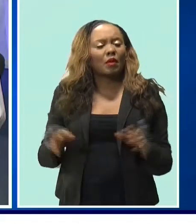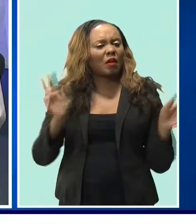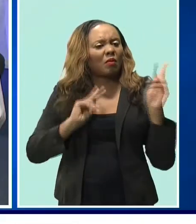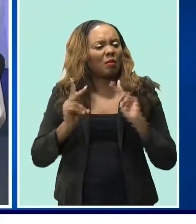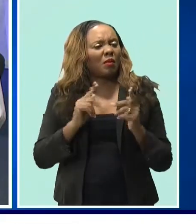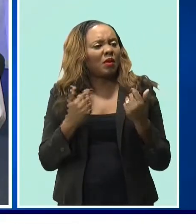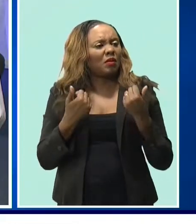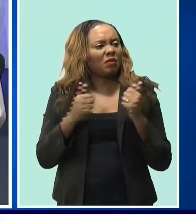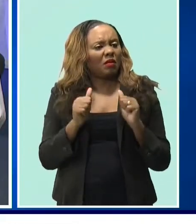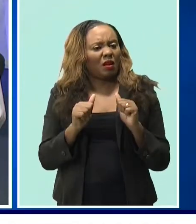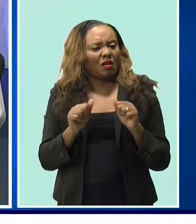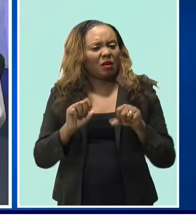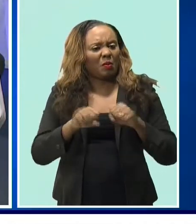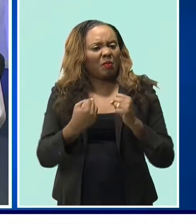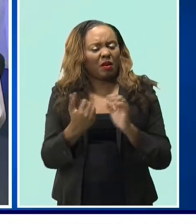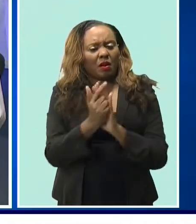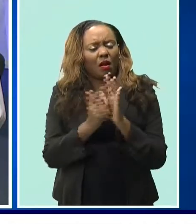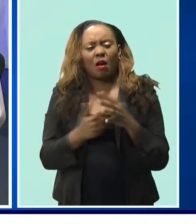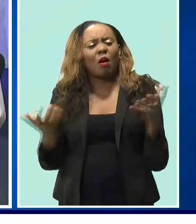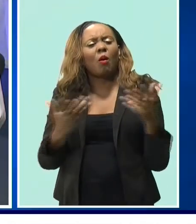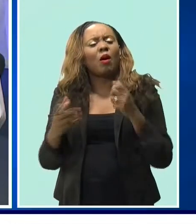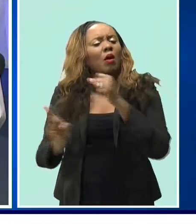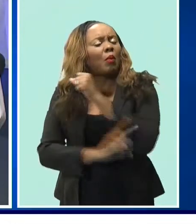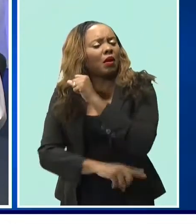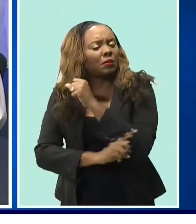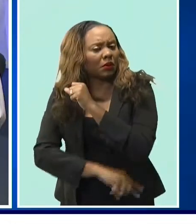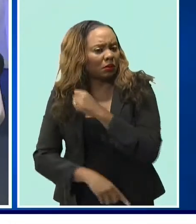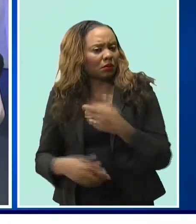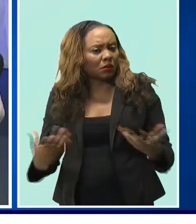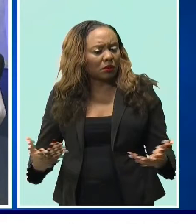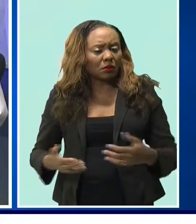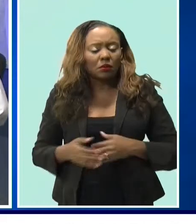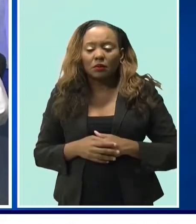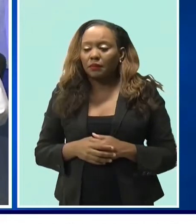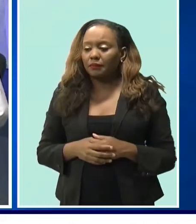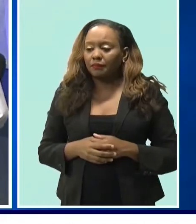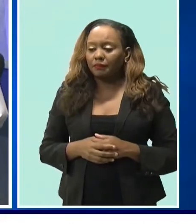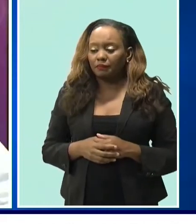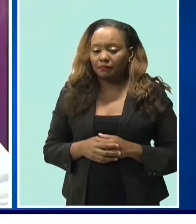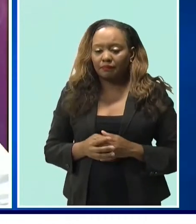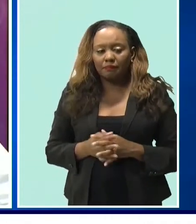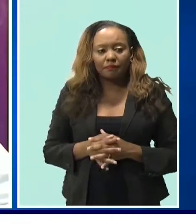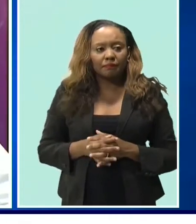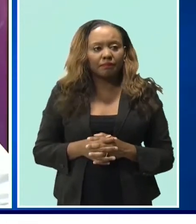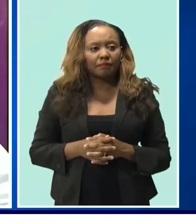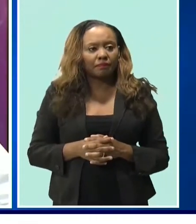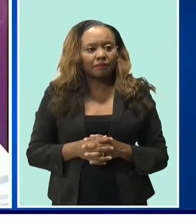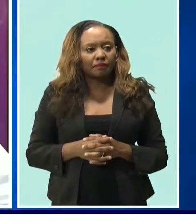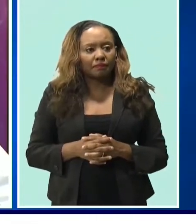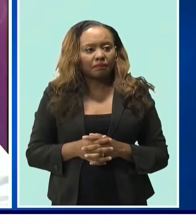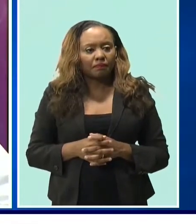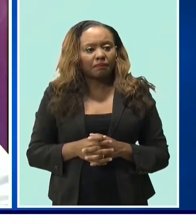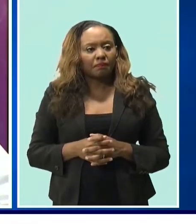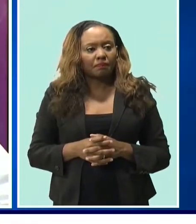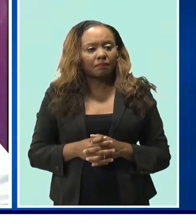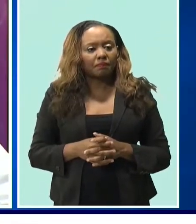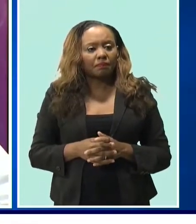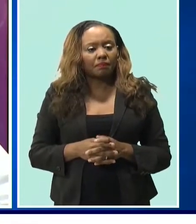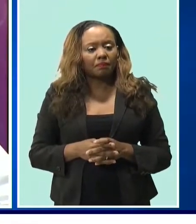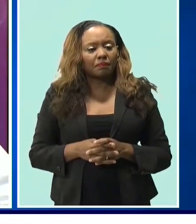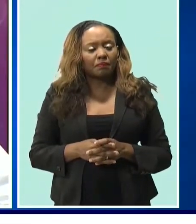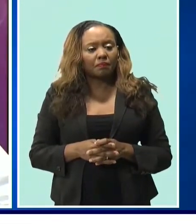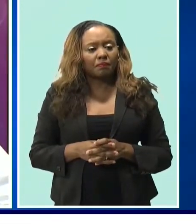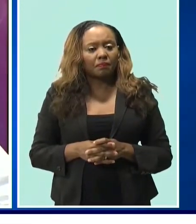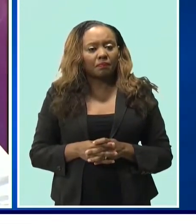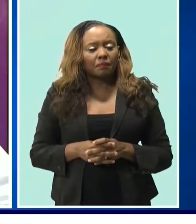this, what punishment can be meted out to them, if any? The punishment, well, the immediate